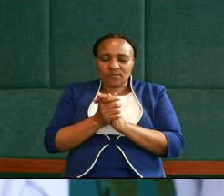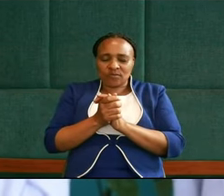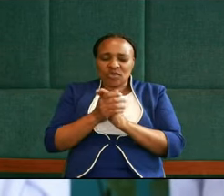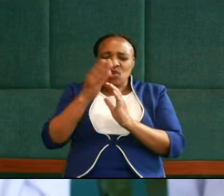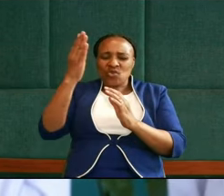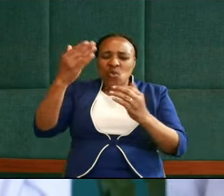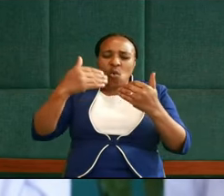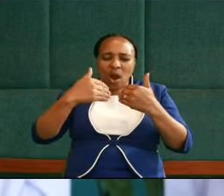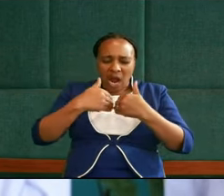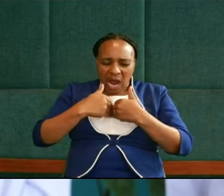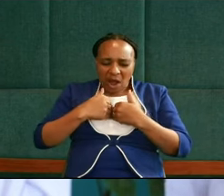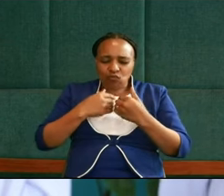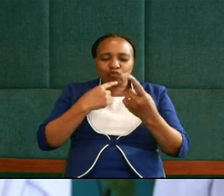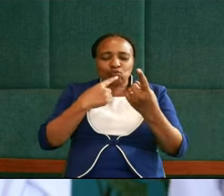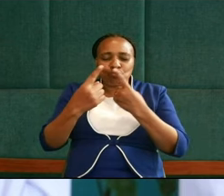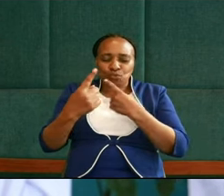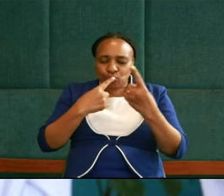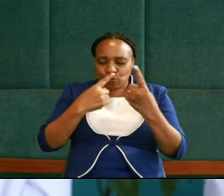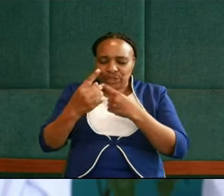you have spoken,